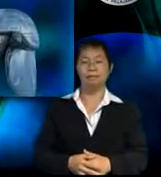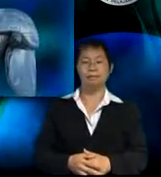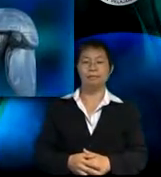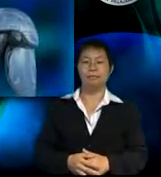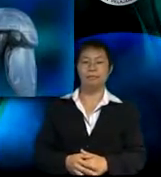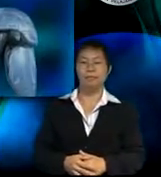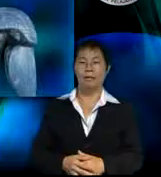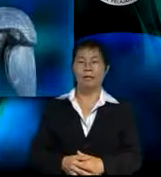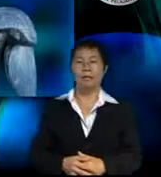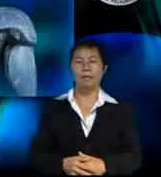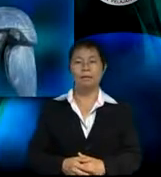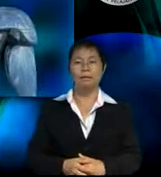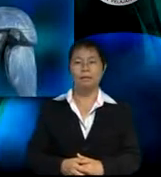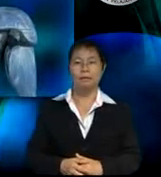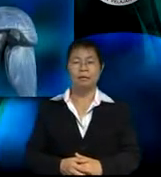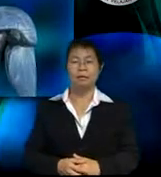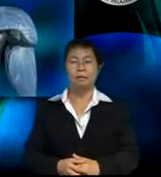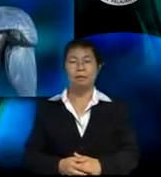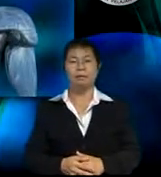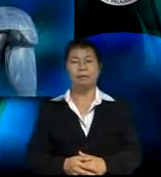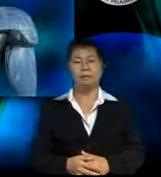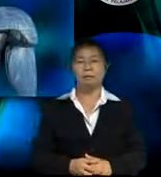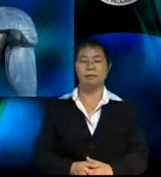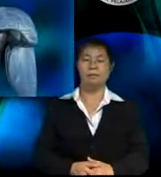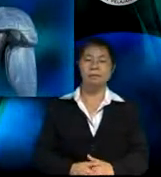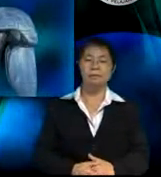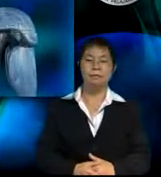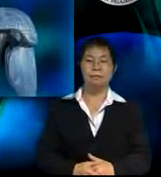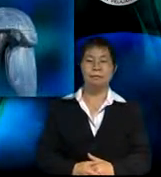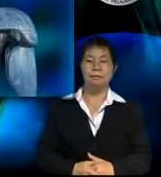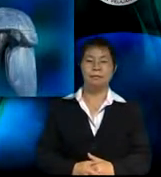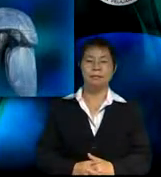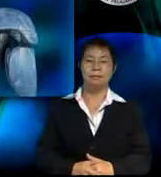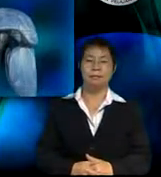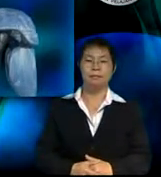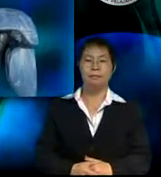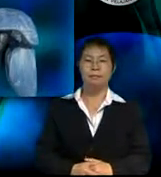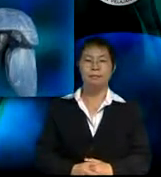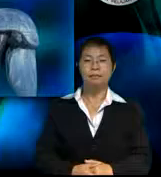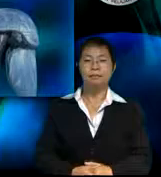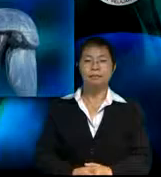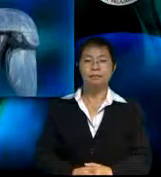This is the carbon anode. The lining of the container is the carbon cathode.